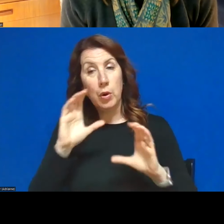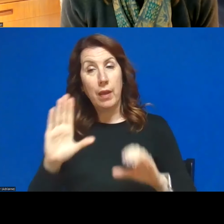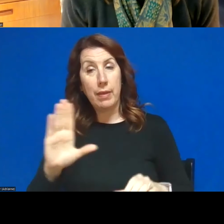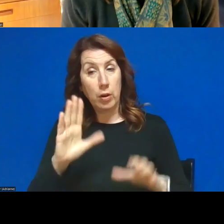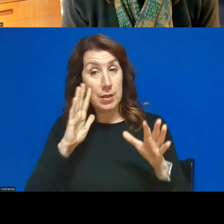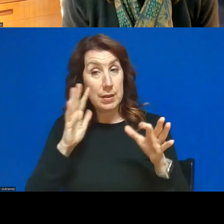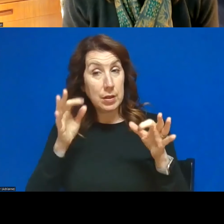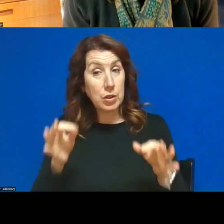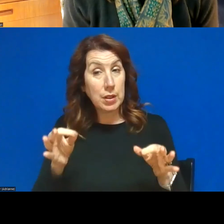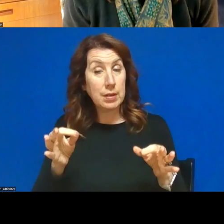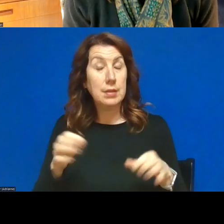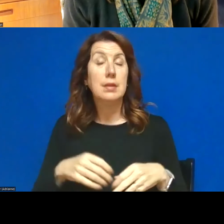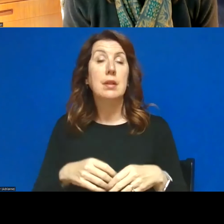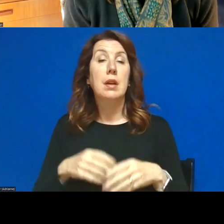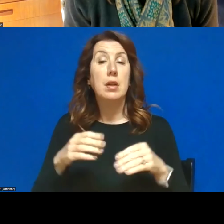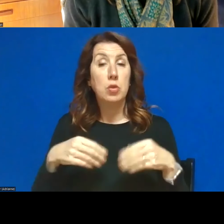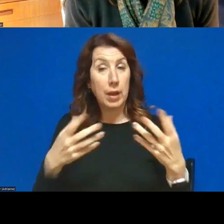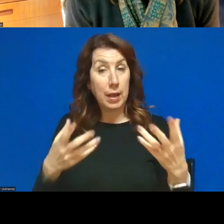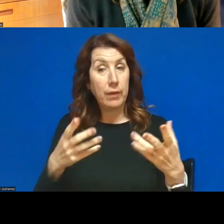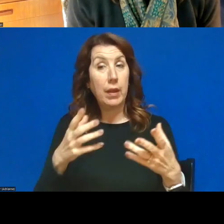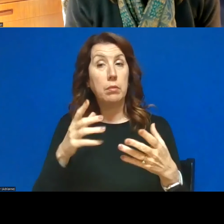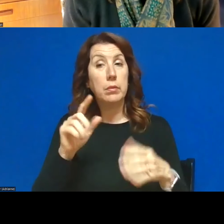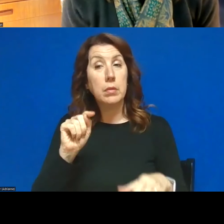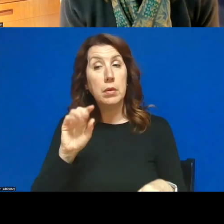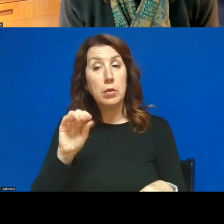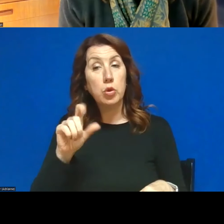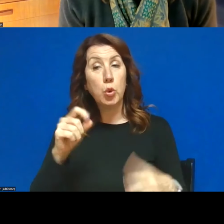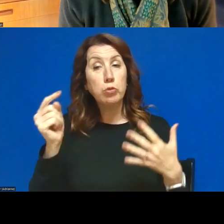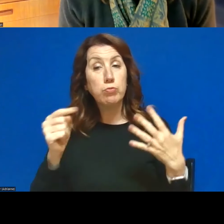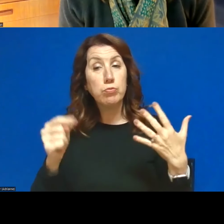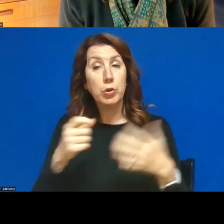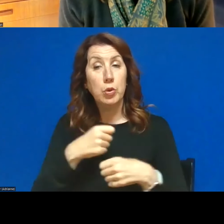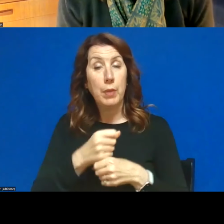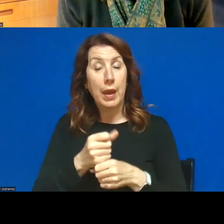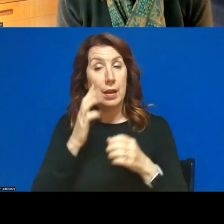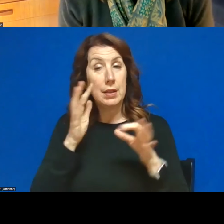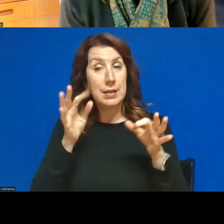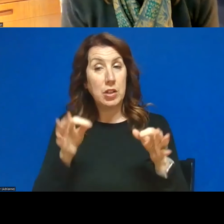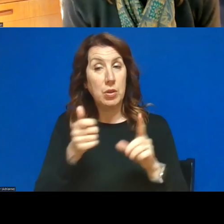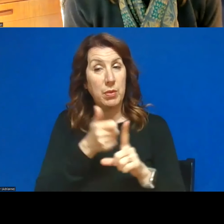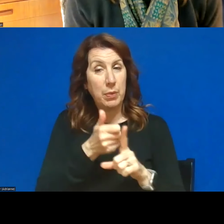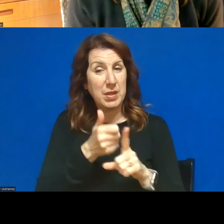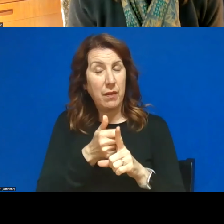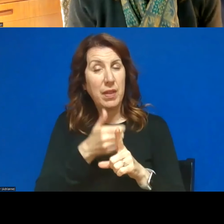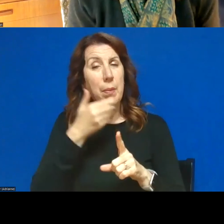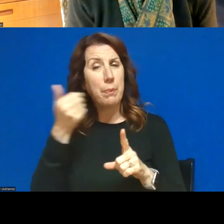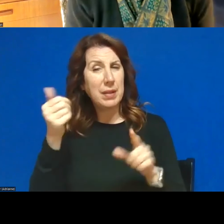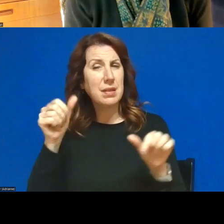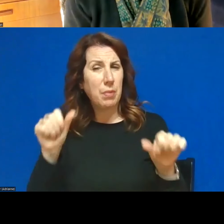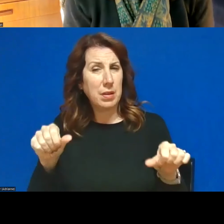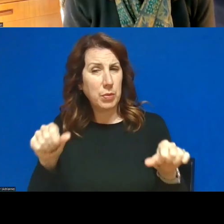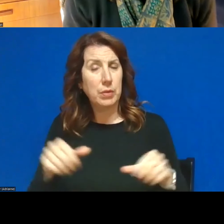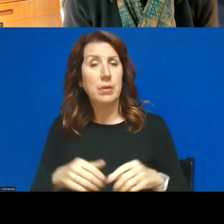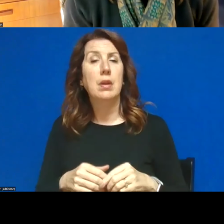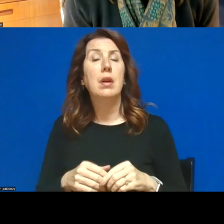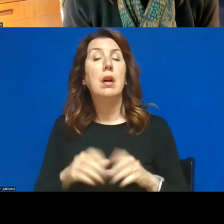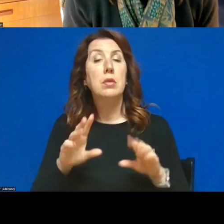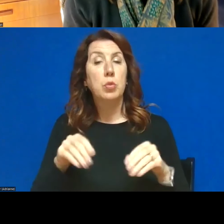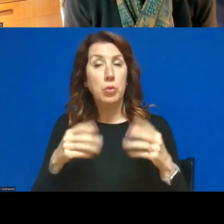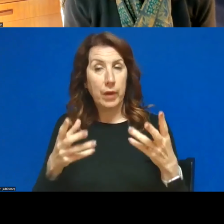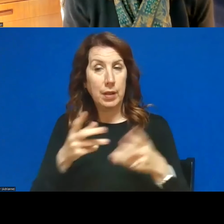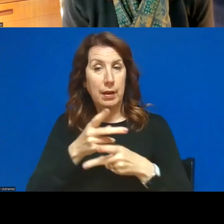decisions, to give the participant tools to make self-directed choices to the greatest extent possible in the provision of their